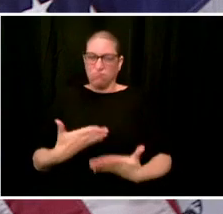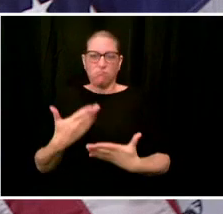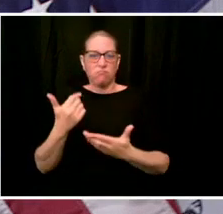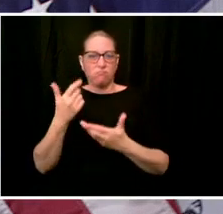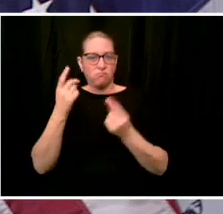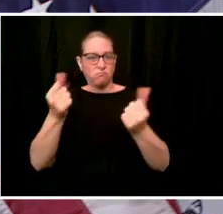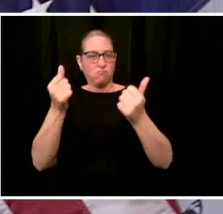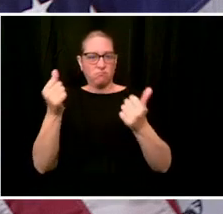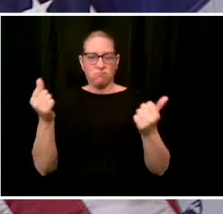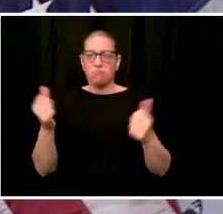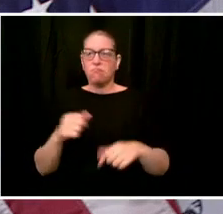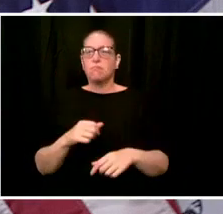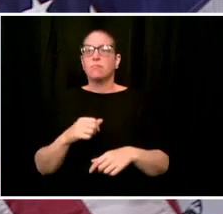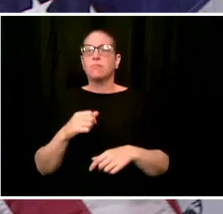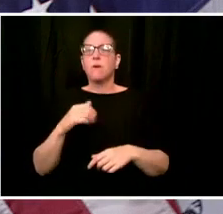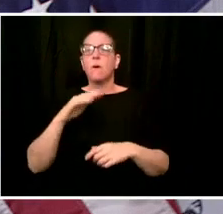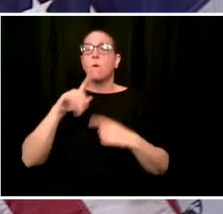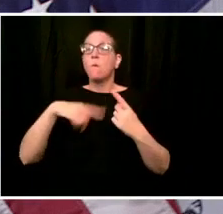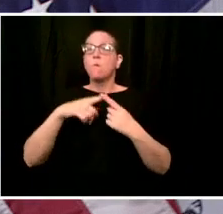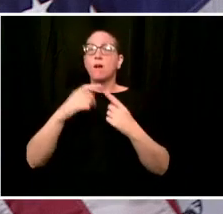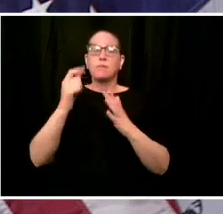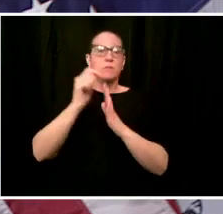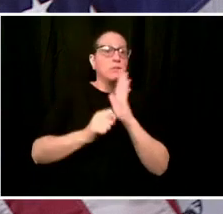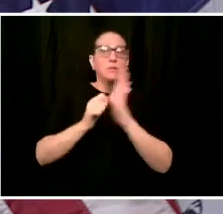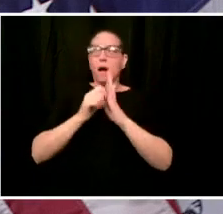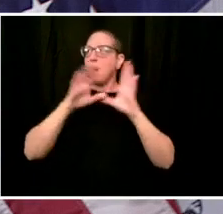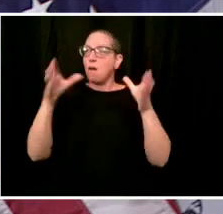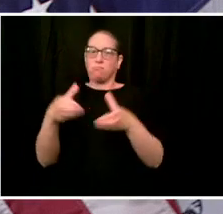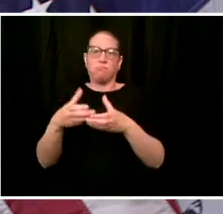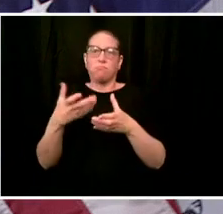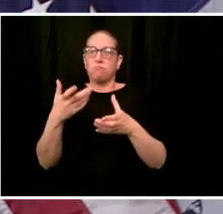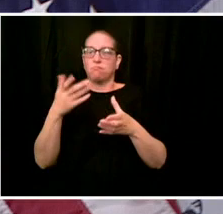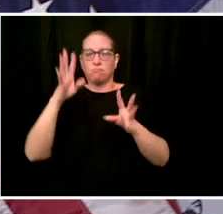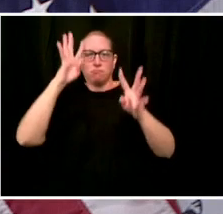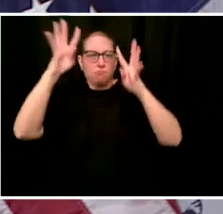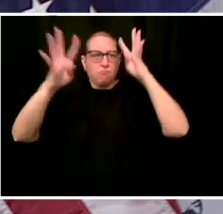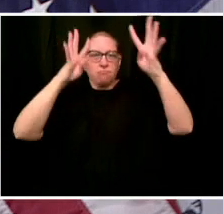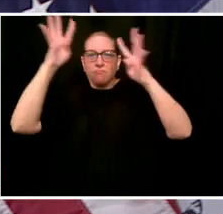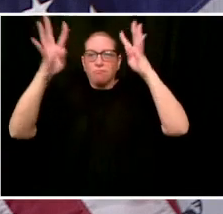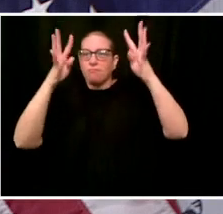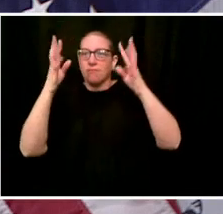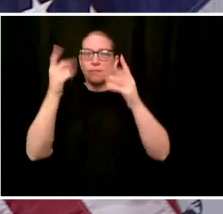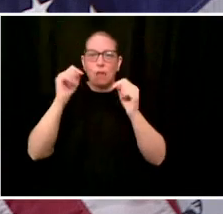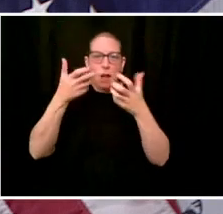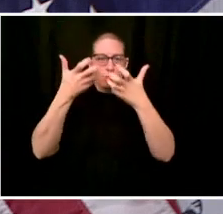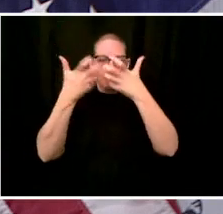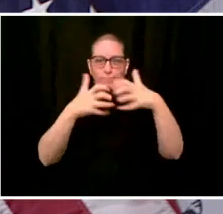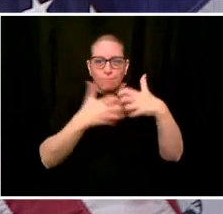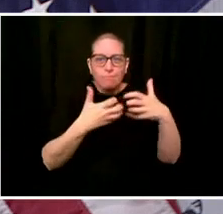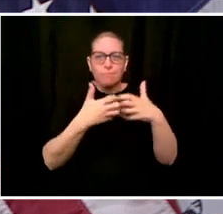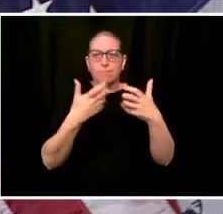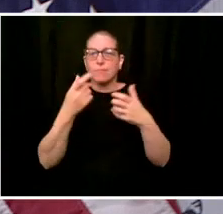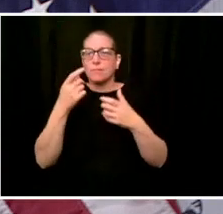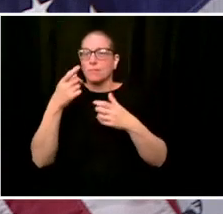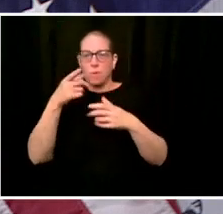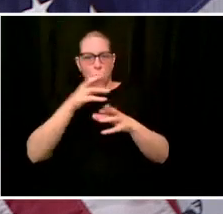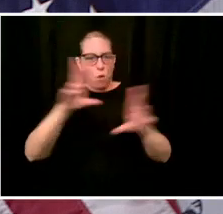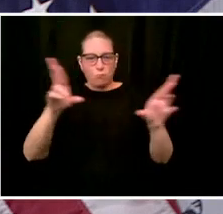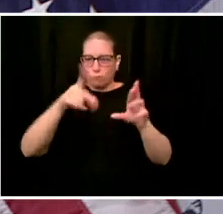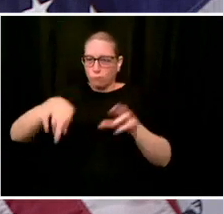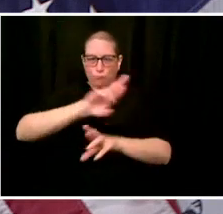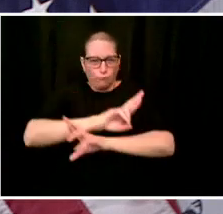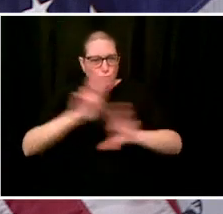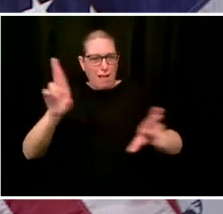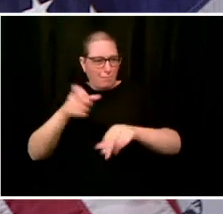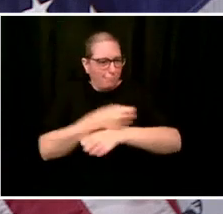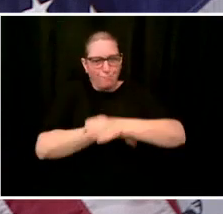create things that had never existed before, that's what New Yorkers did. We have seen it throughout